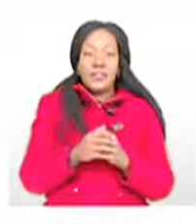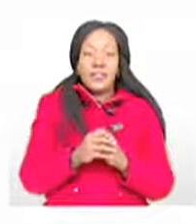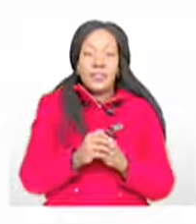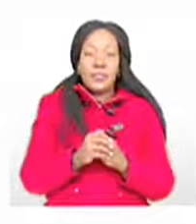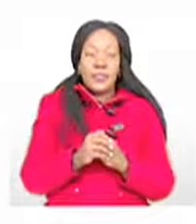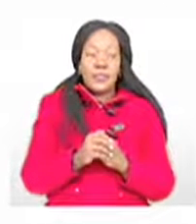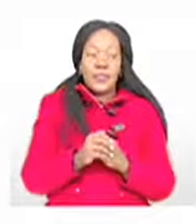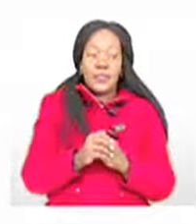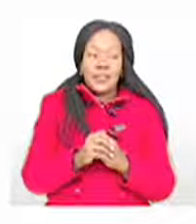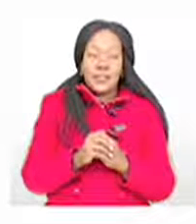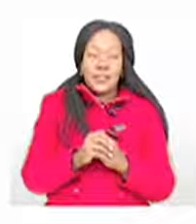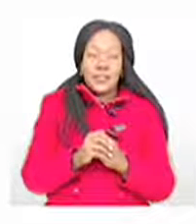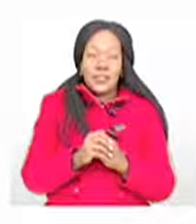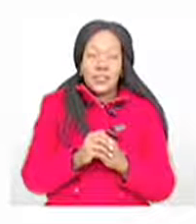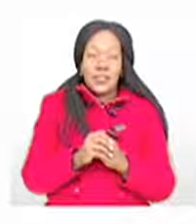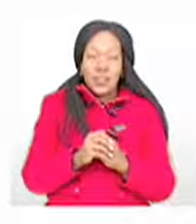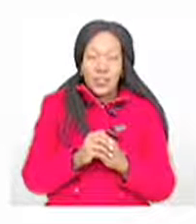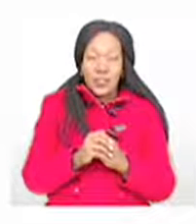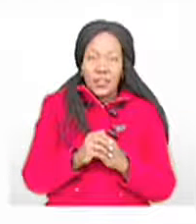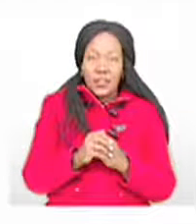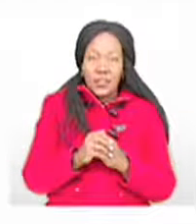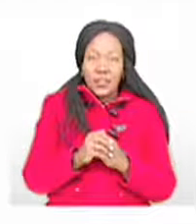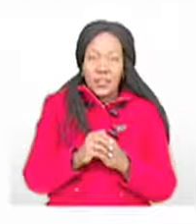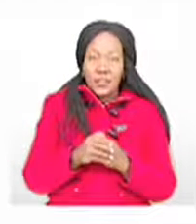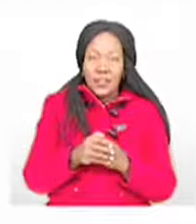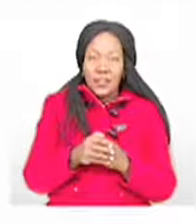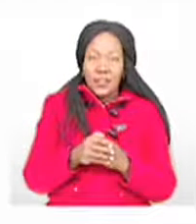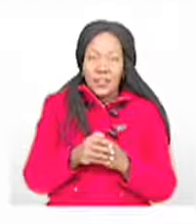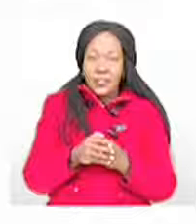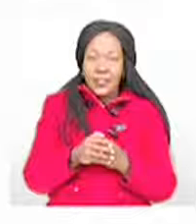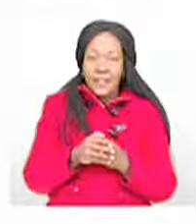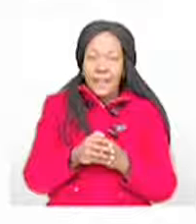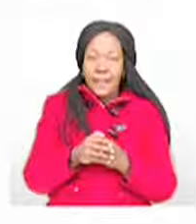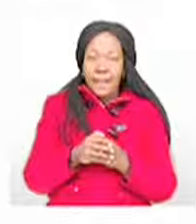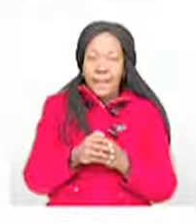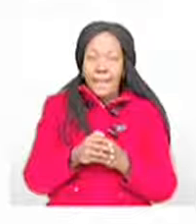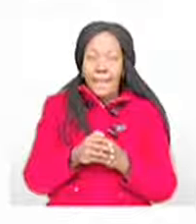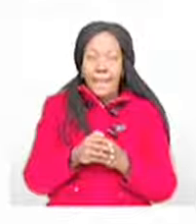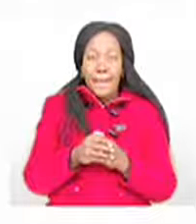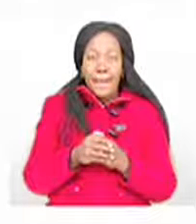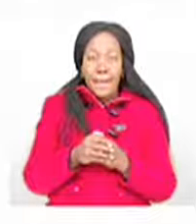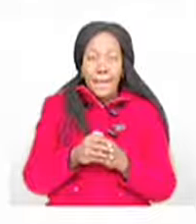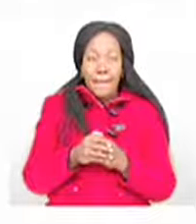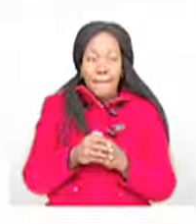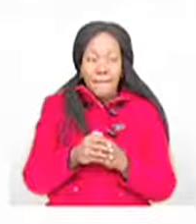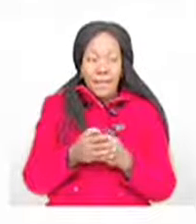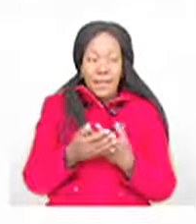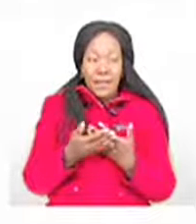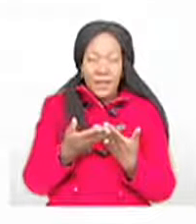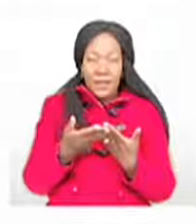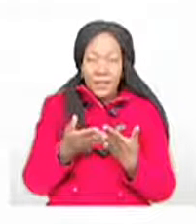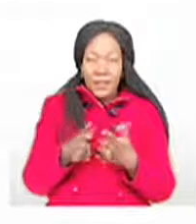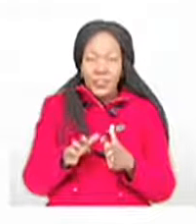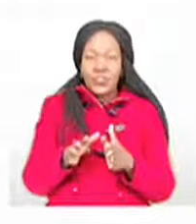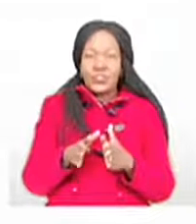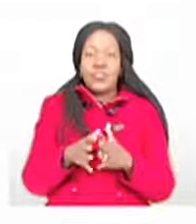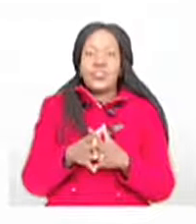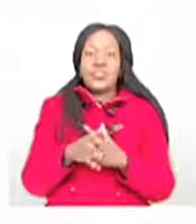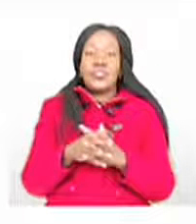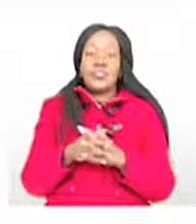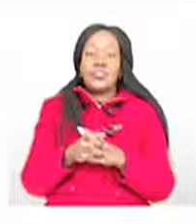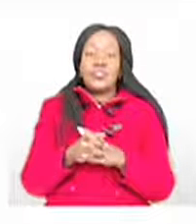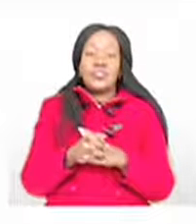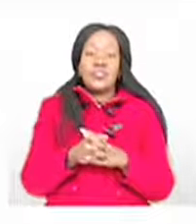curve up, let's curve down and up until we get to the